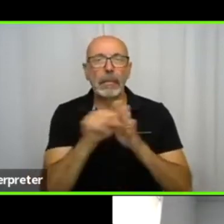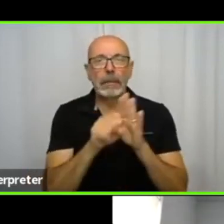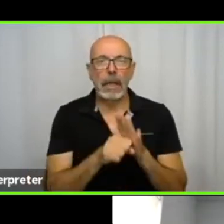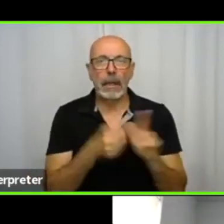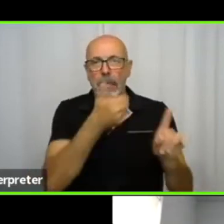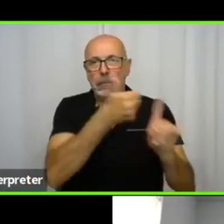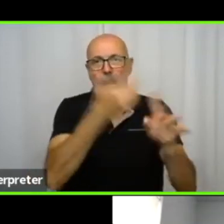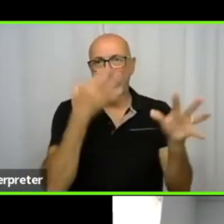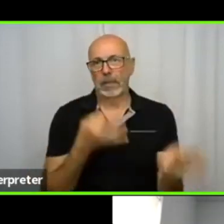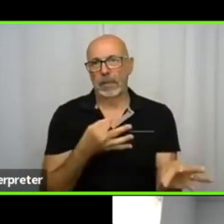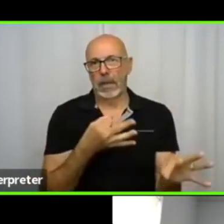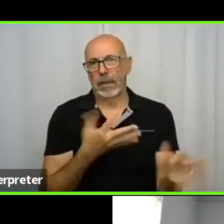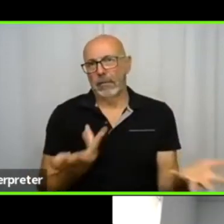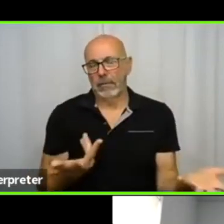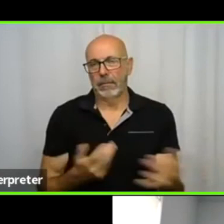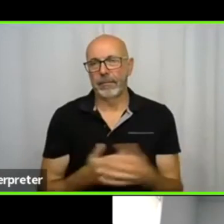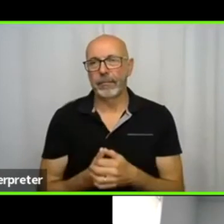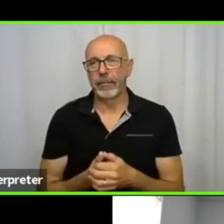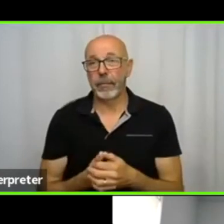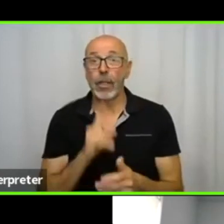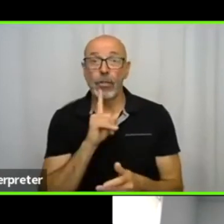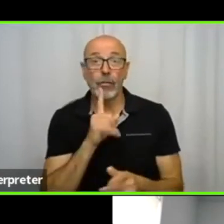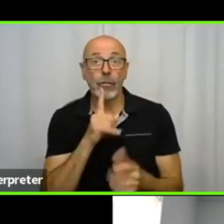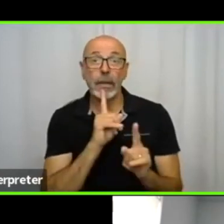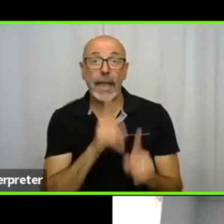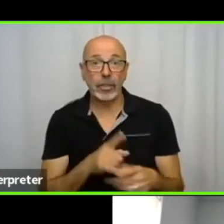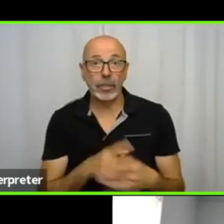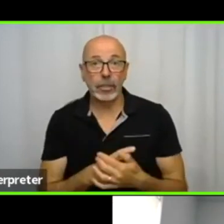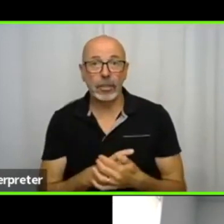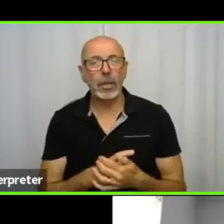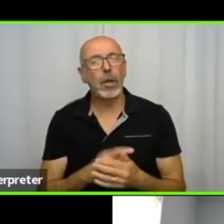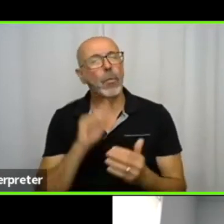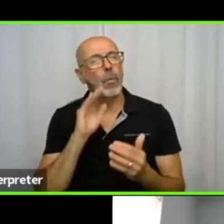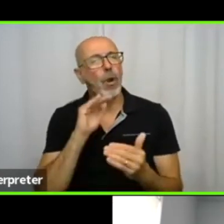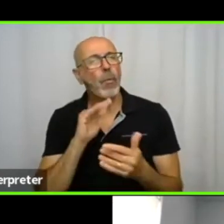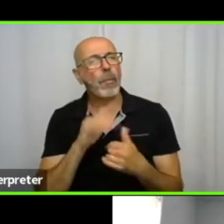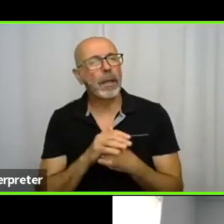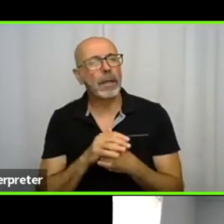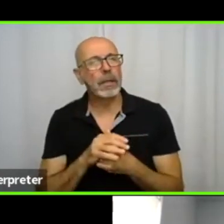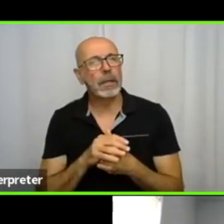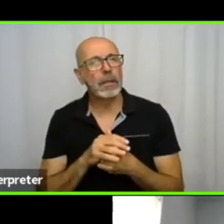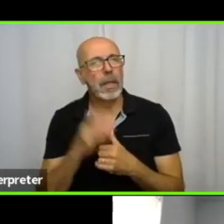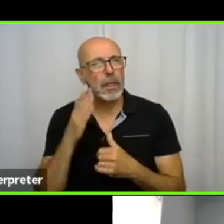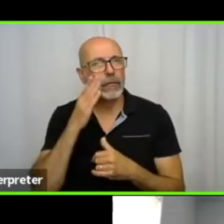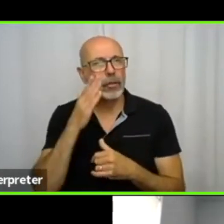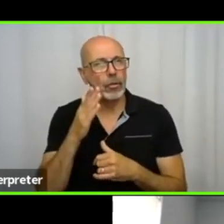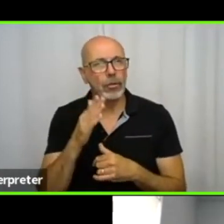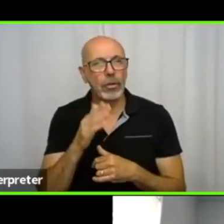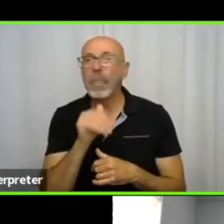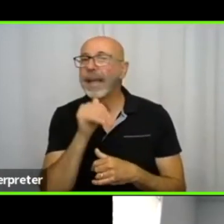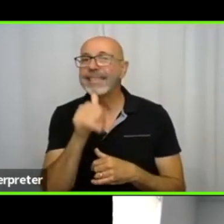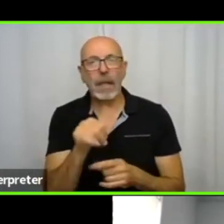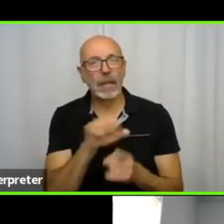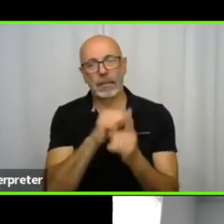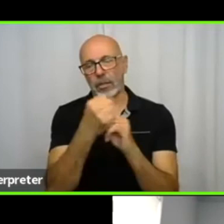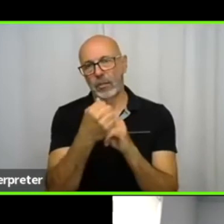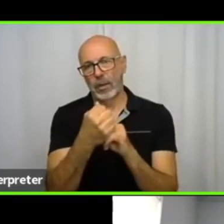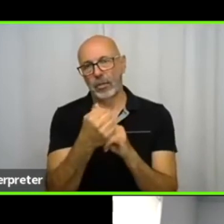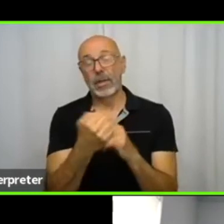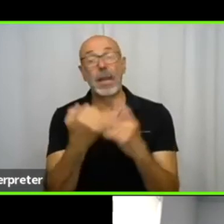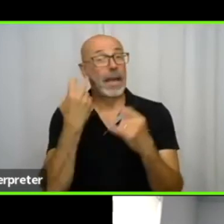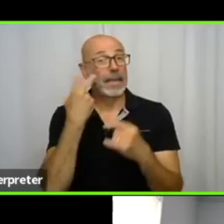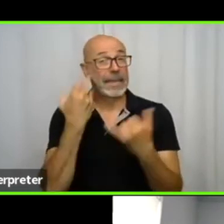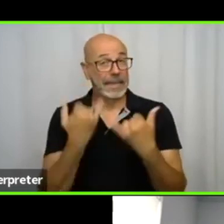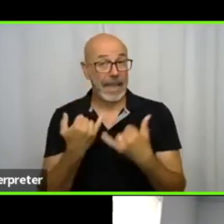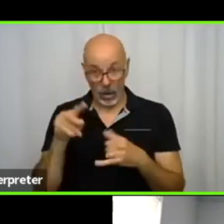choice on you. So the real answer is we're hoping to get to a place where that is not the case. And I see now the